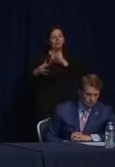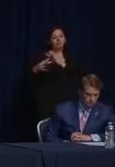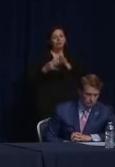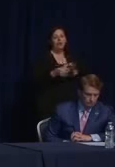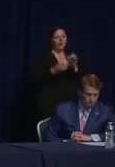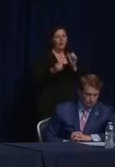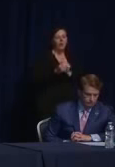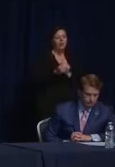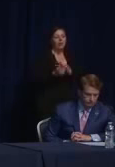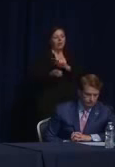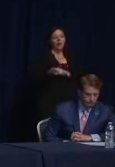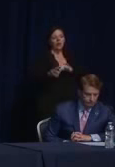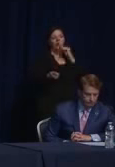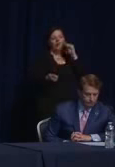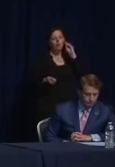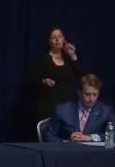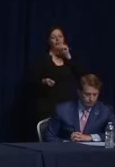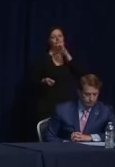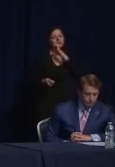care facility.